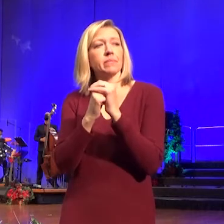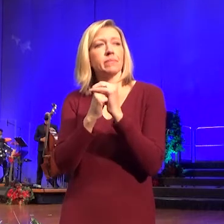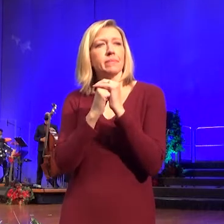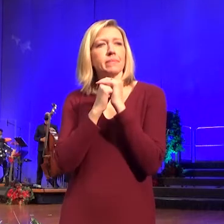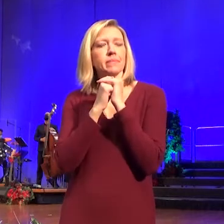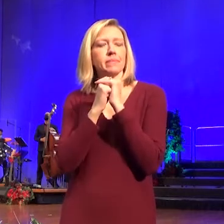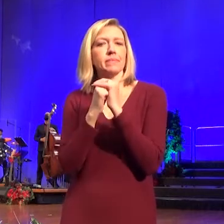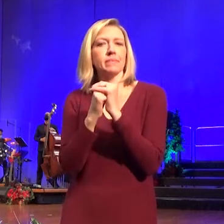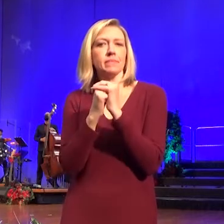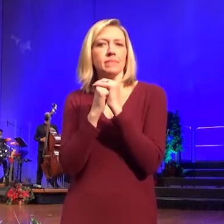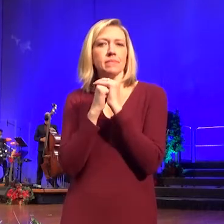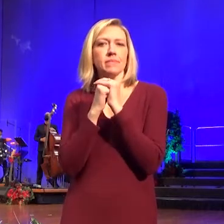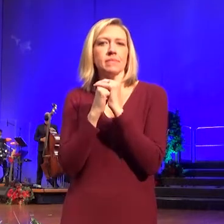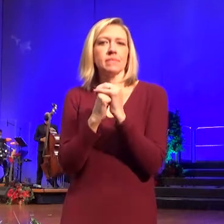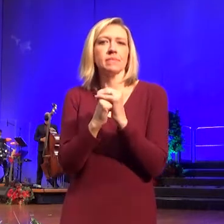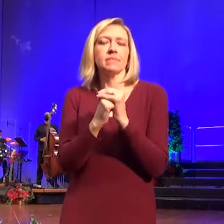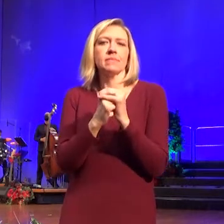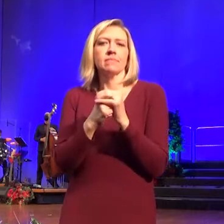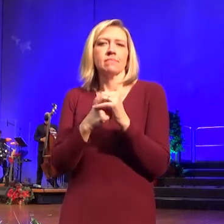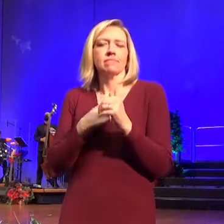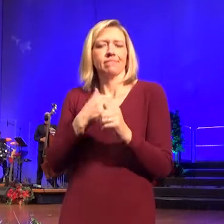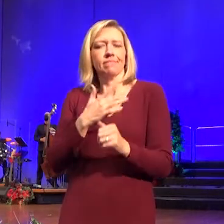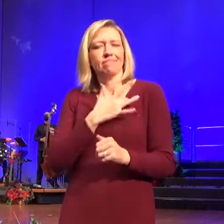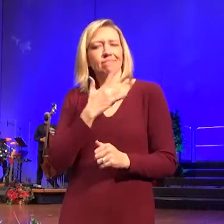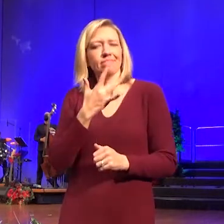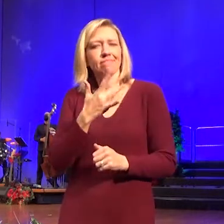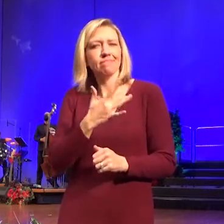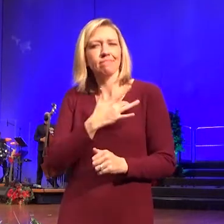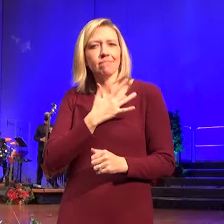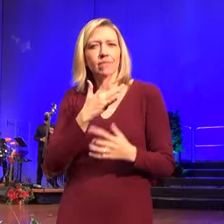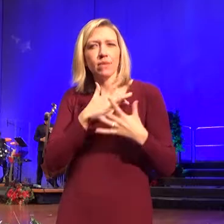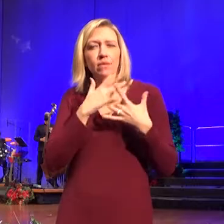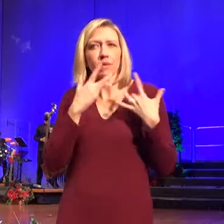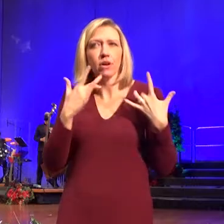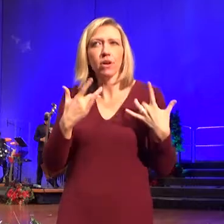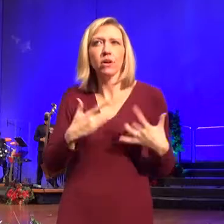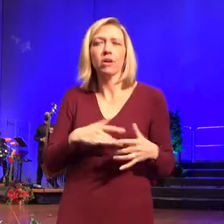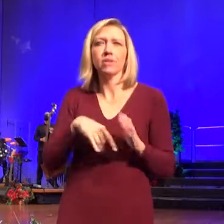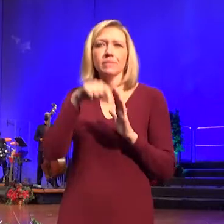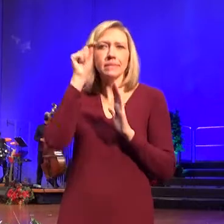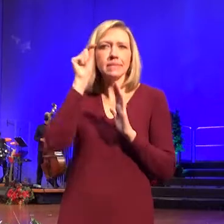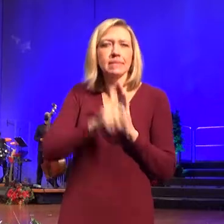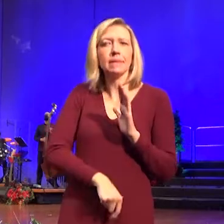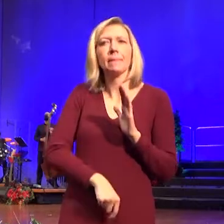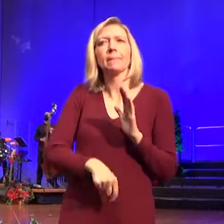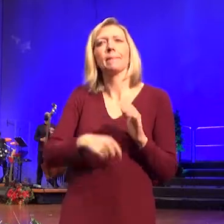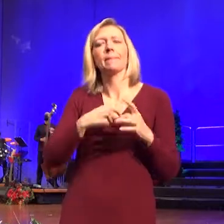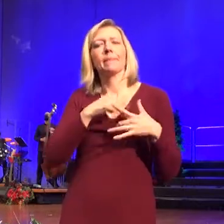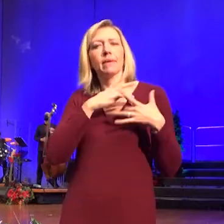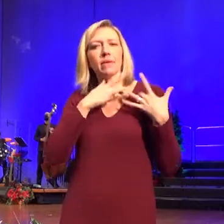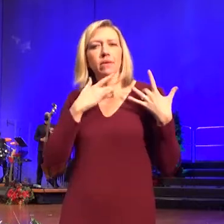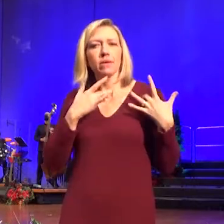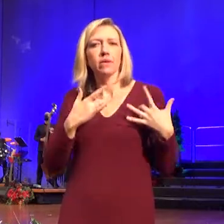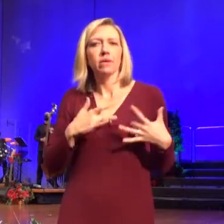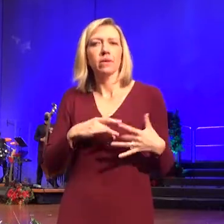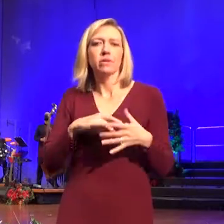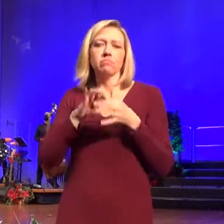pray, I feel my heart go deeper,